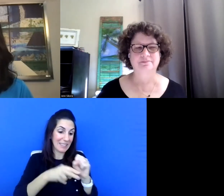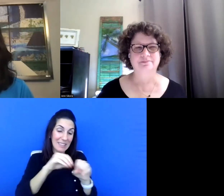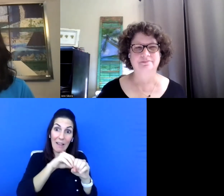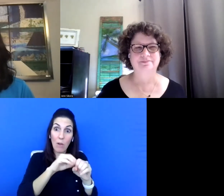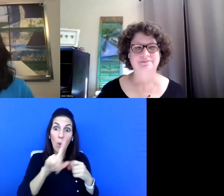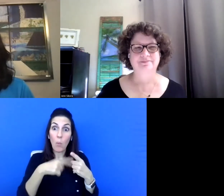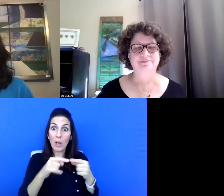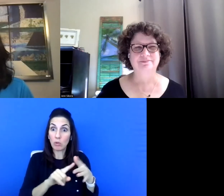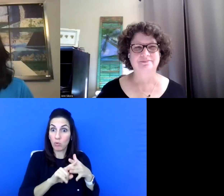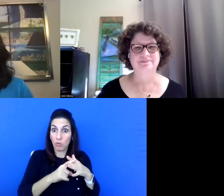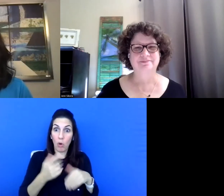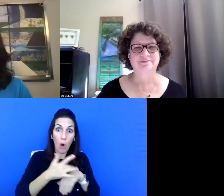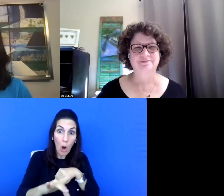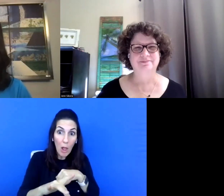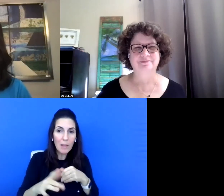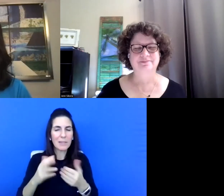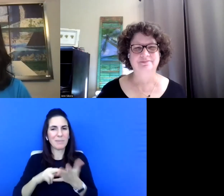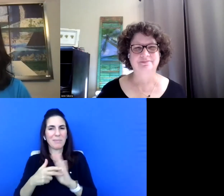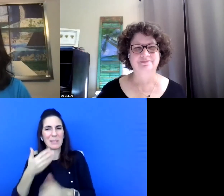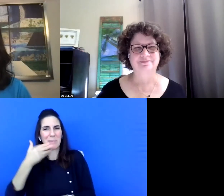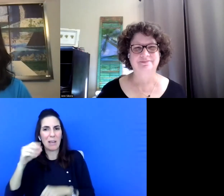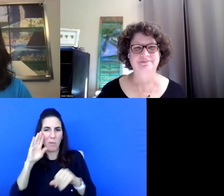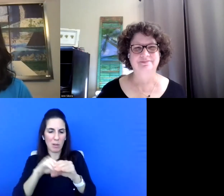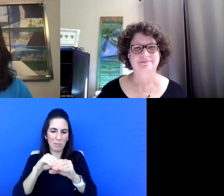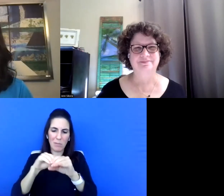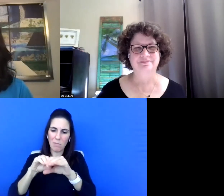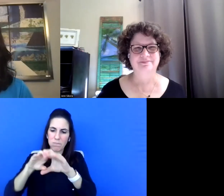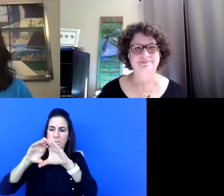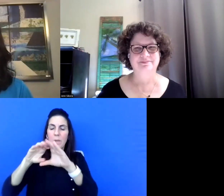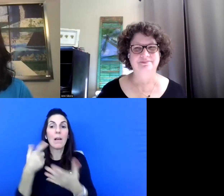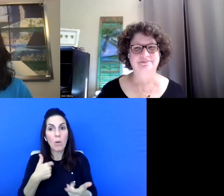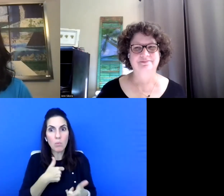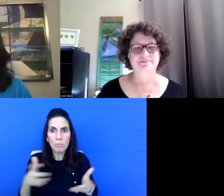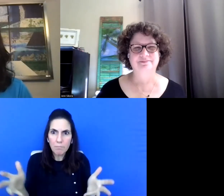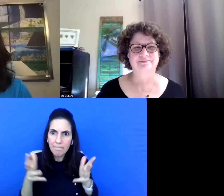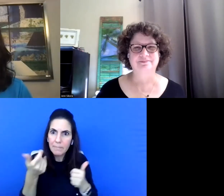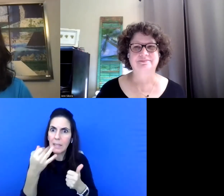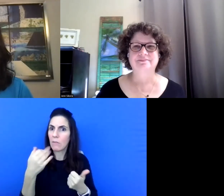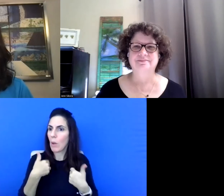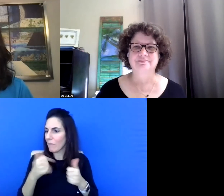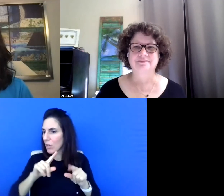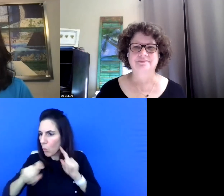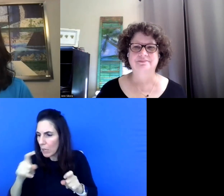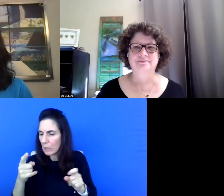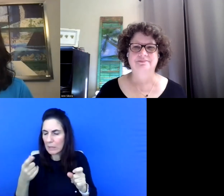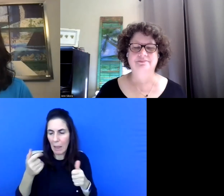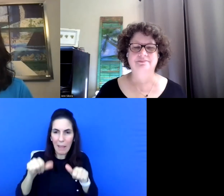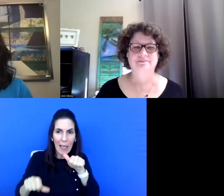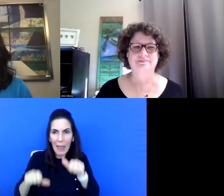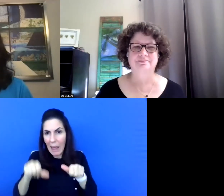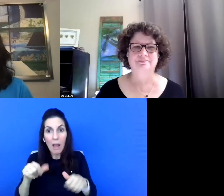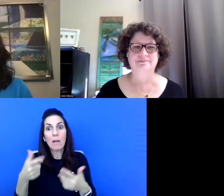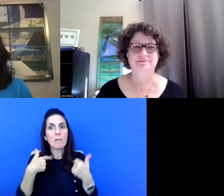better. So we really encourage that. And again, if you ever have any questions or hesitations, there are lots of ways for you